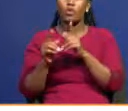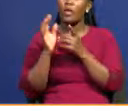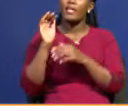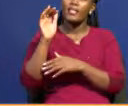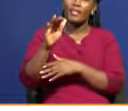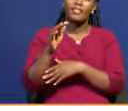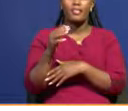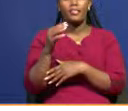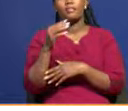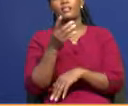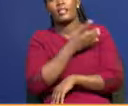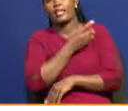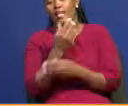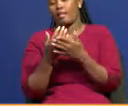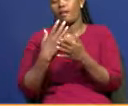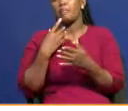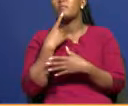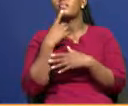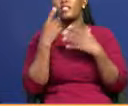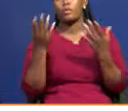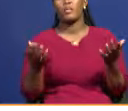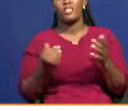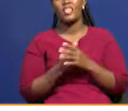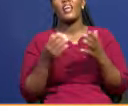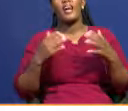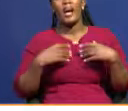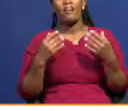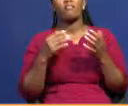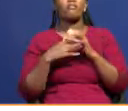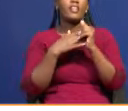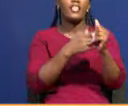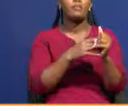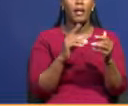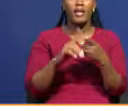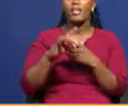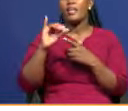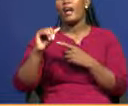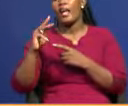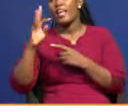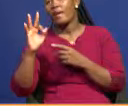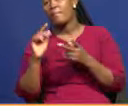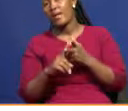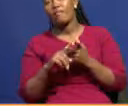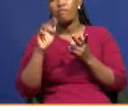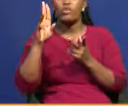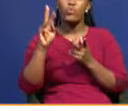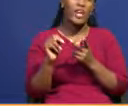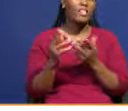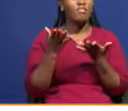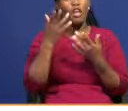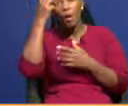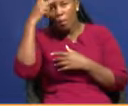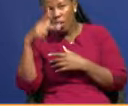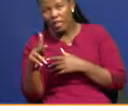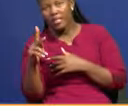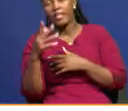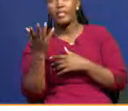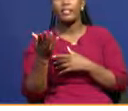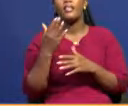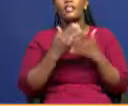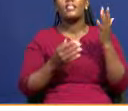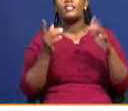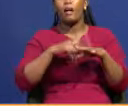that you know, it's guided by the IMF, guided by the UN and so forth. Sometimes